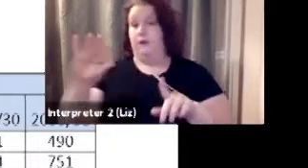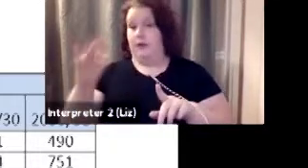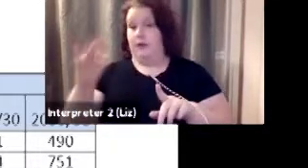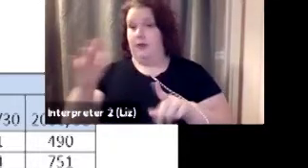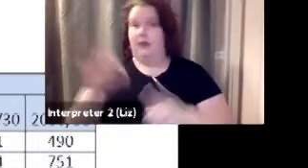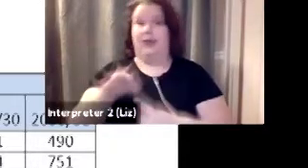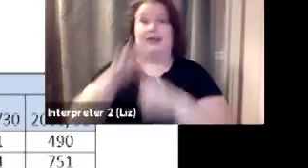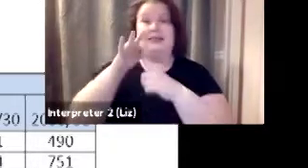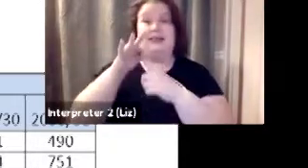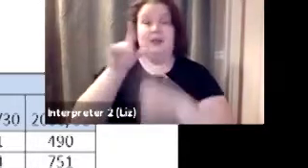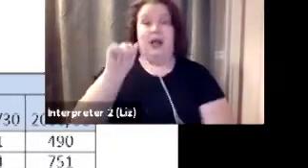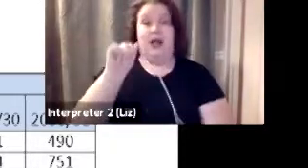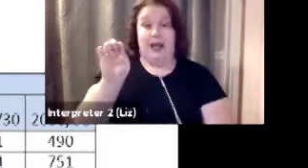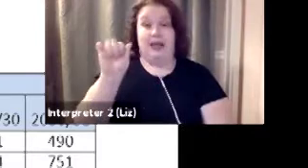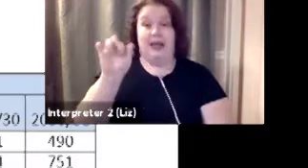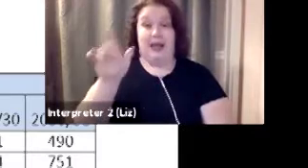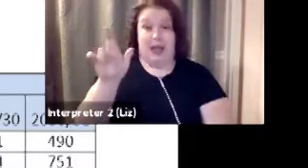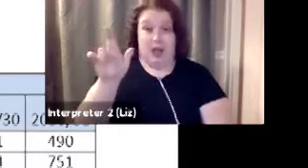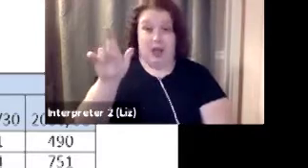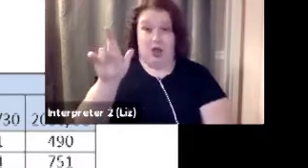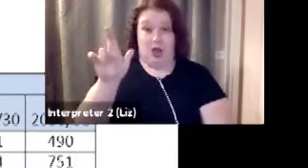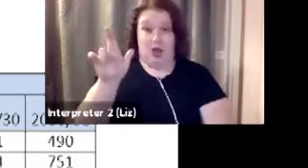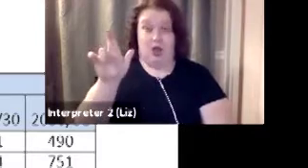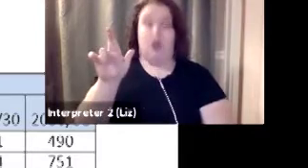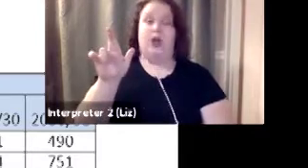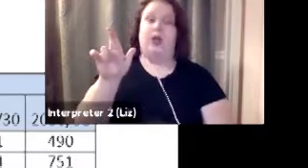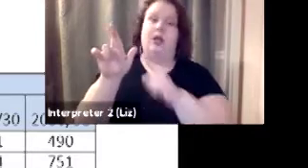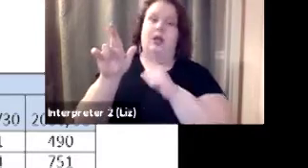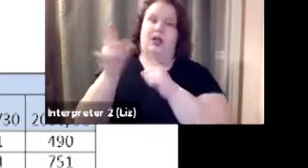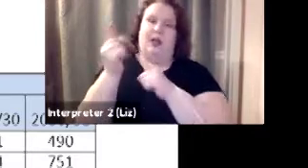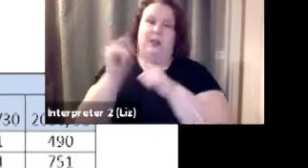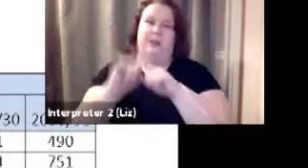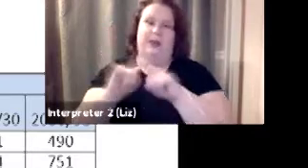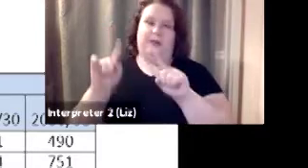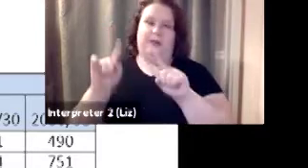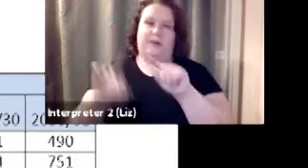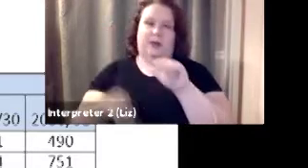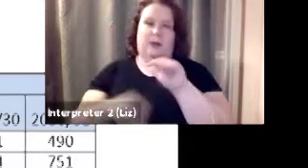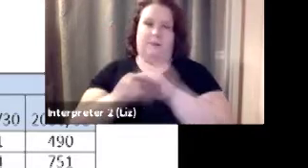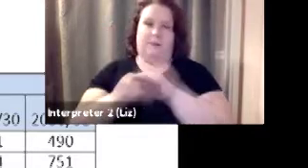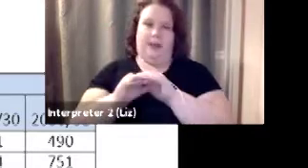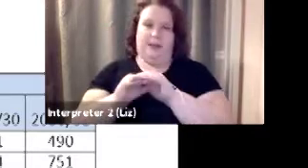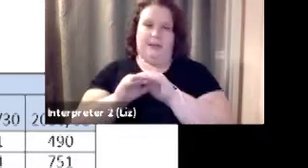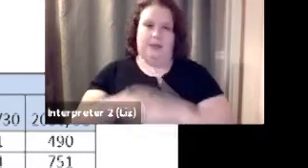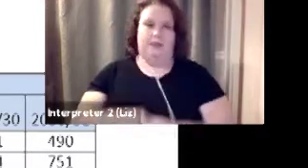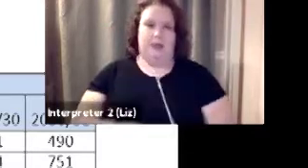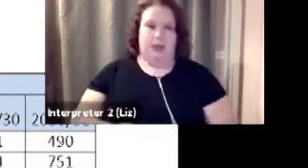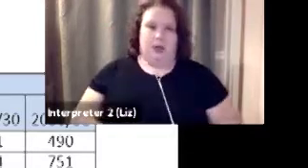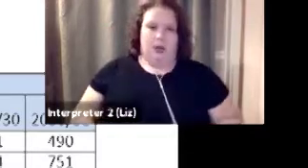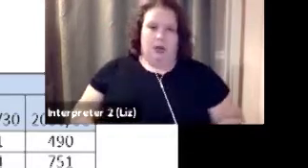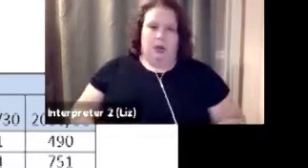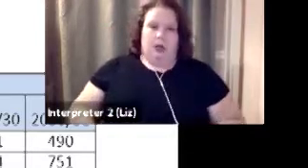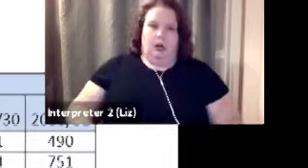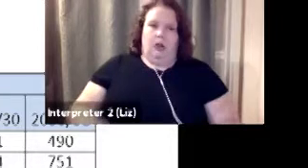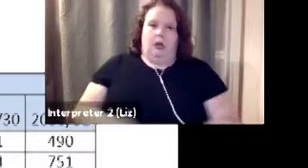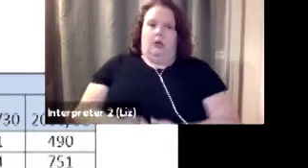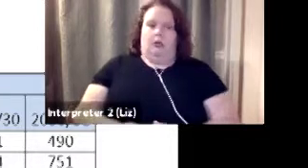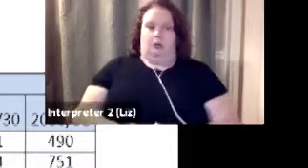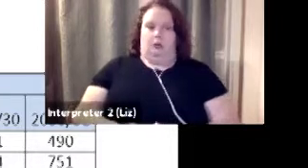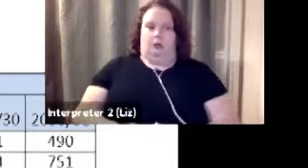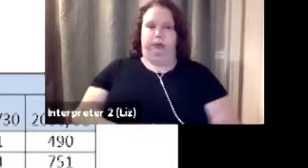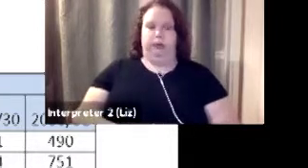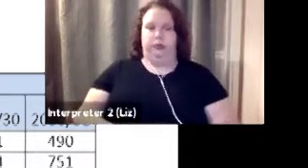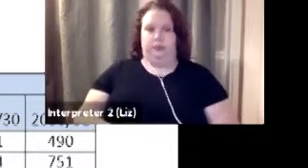see a little bit of a difference, uh, between the capacity in those two numbers. And that's the, the one difference there. And so when we talk about the minimum